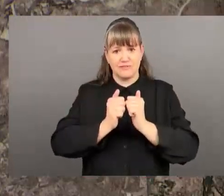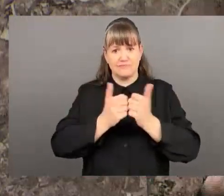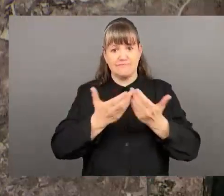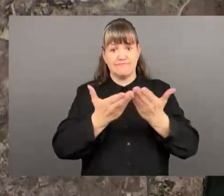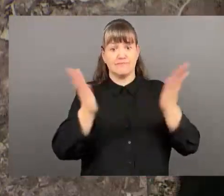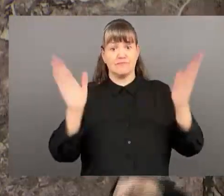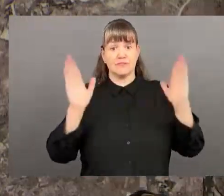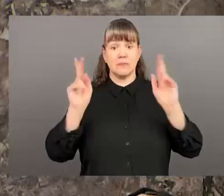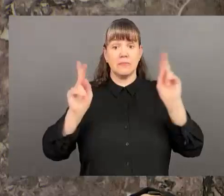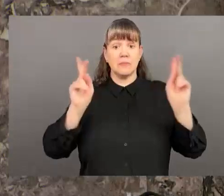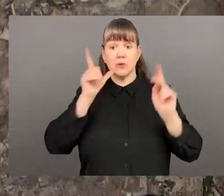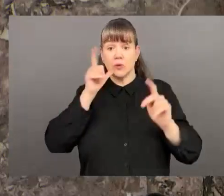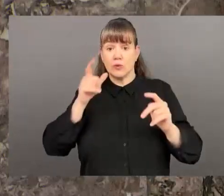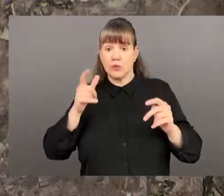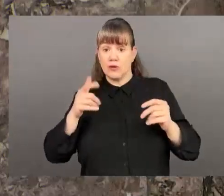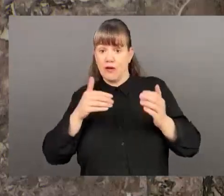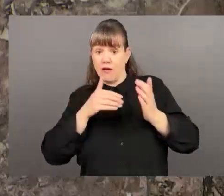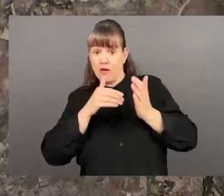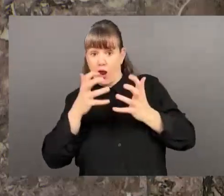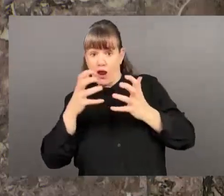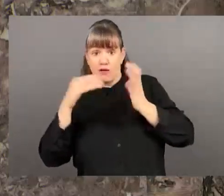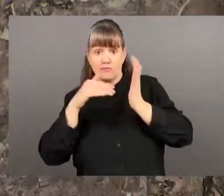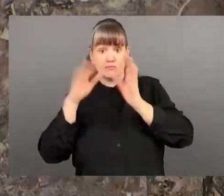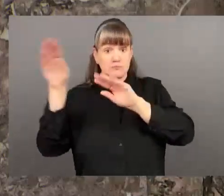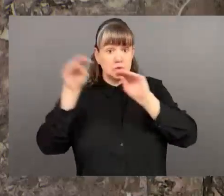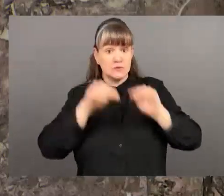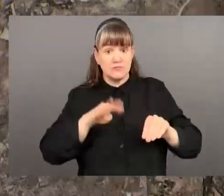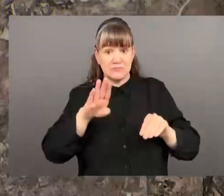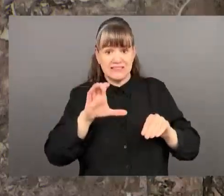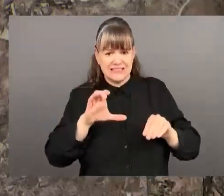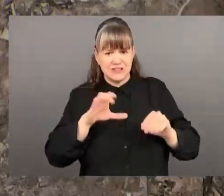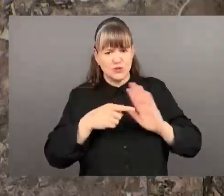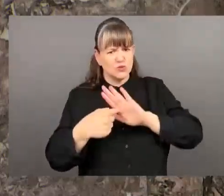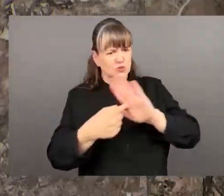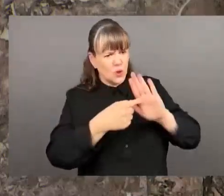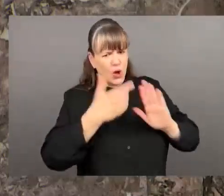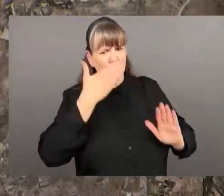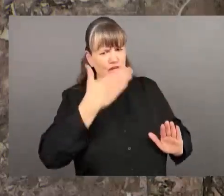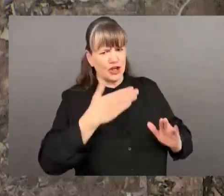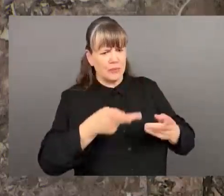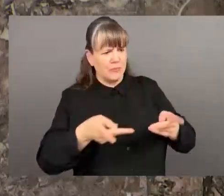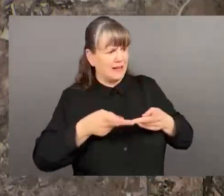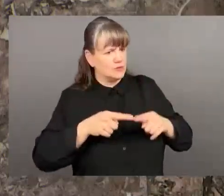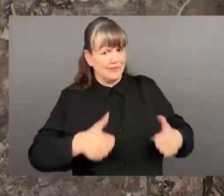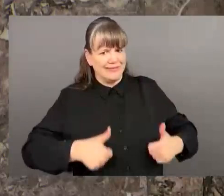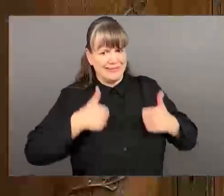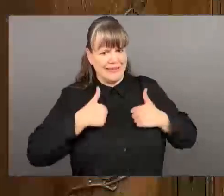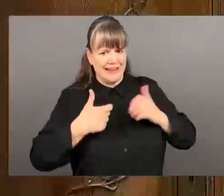live. I need their help, Mr. Speaker, and I hope I get it.